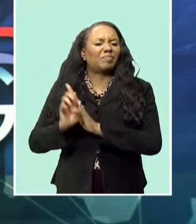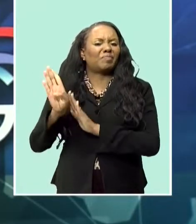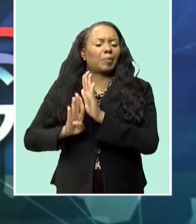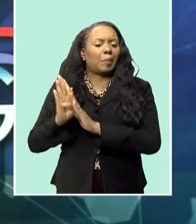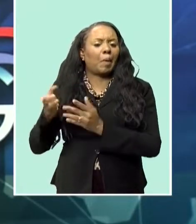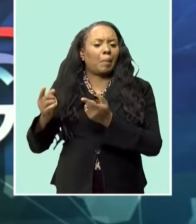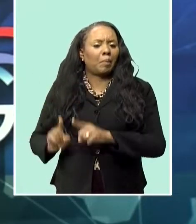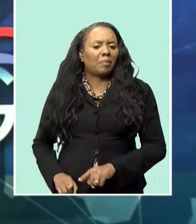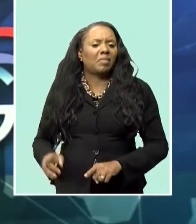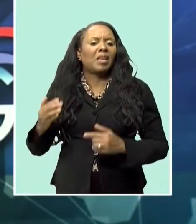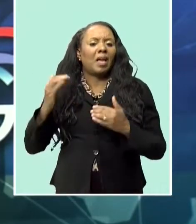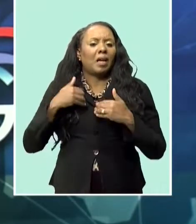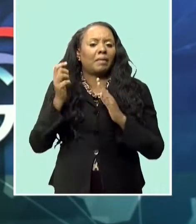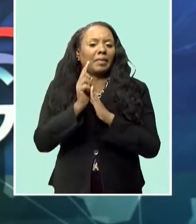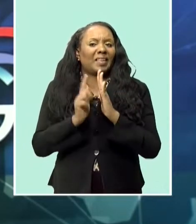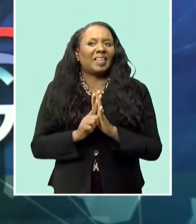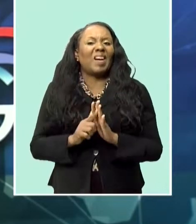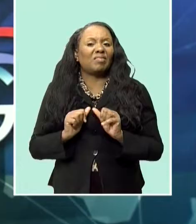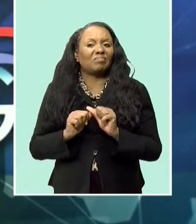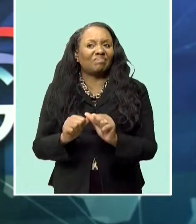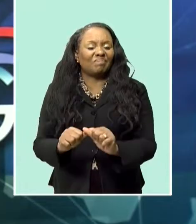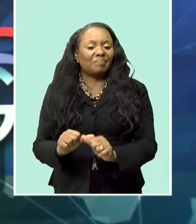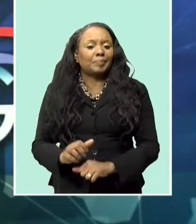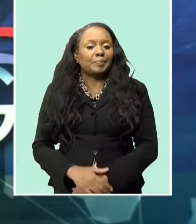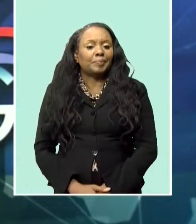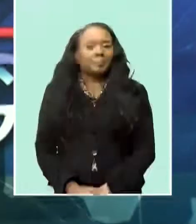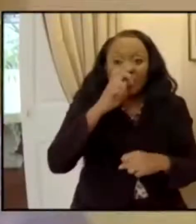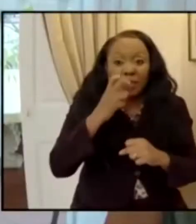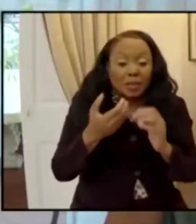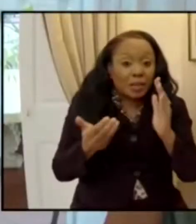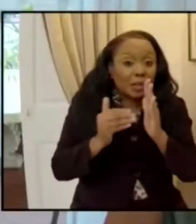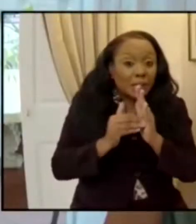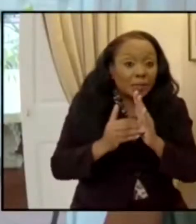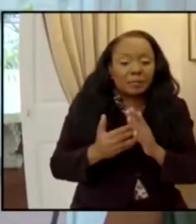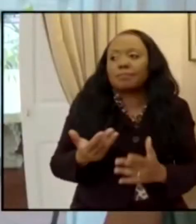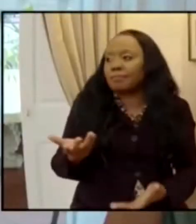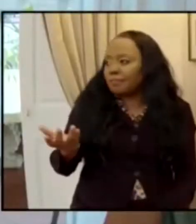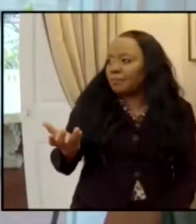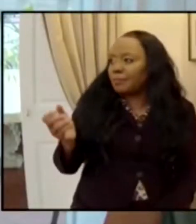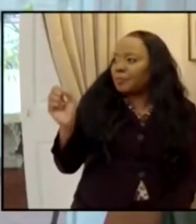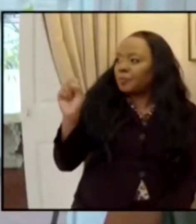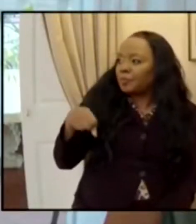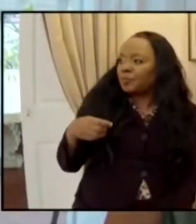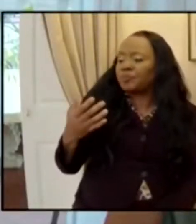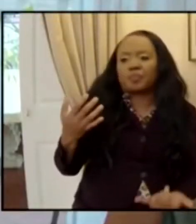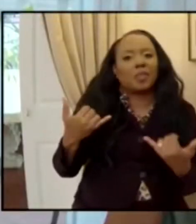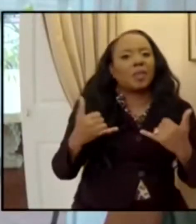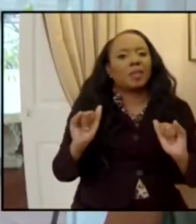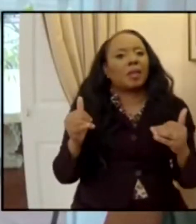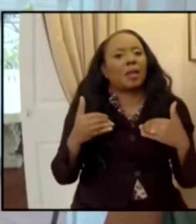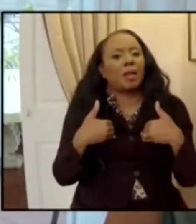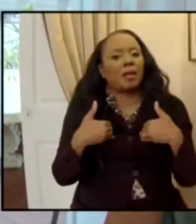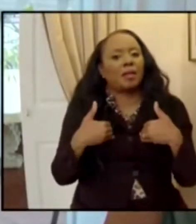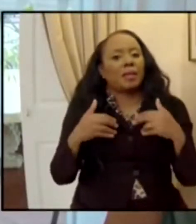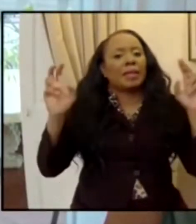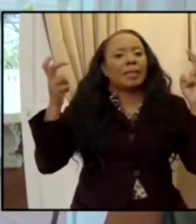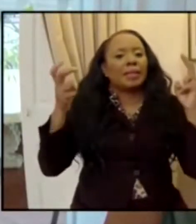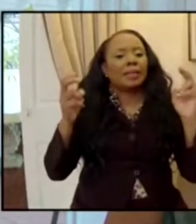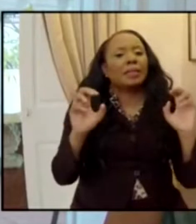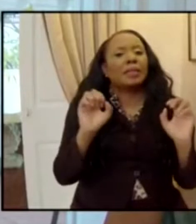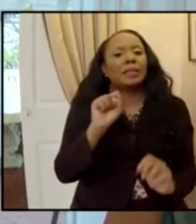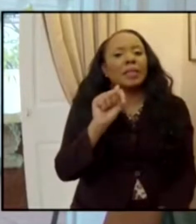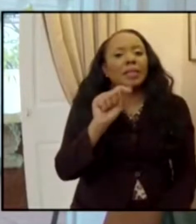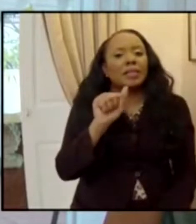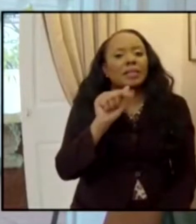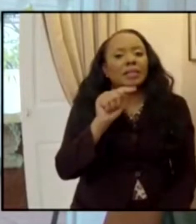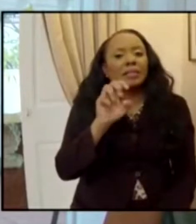provisions to deal with the matter. The state of emergency still continues. Parliament, when it last met earlier